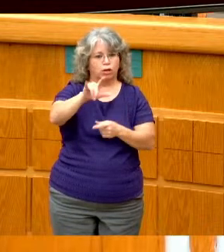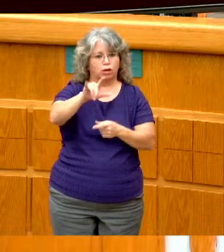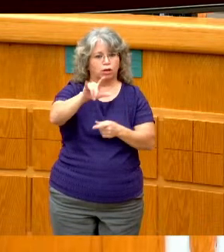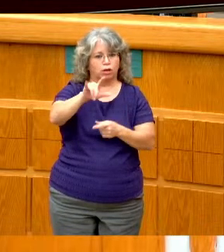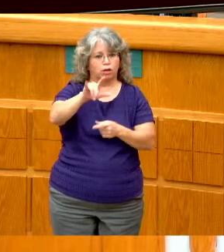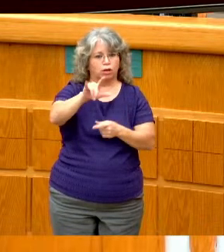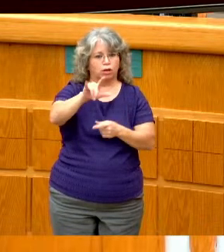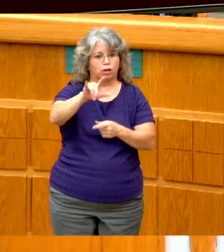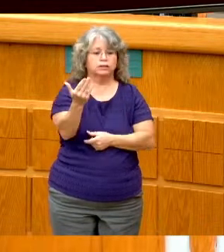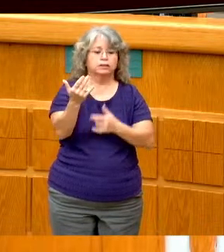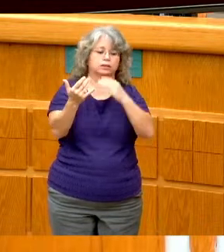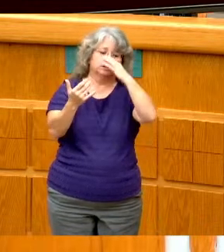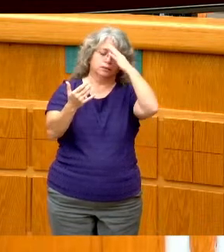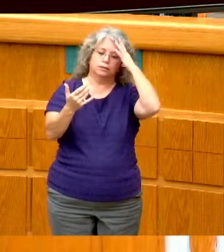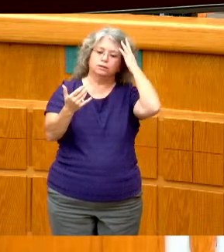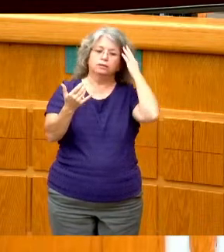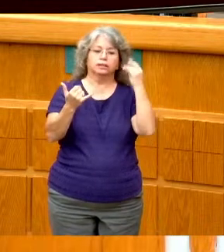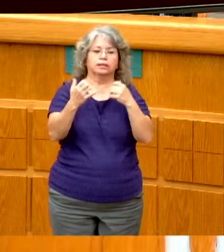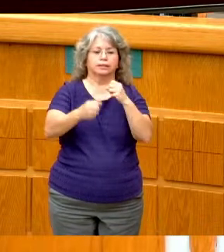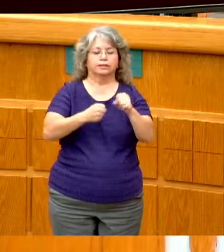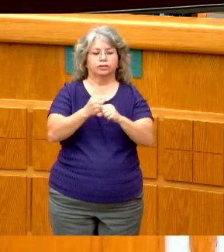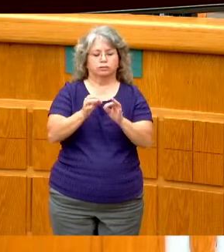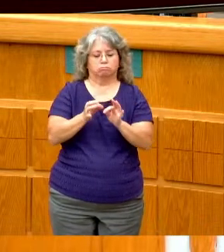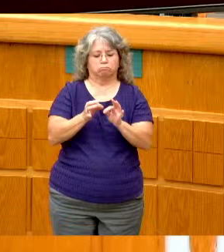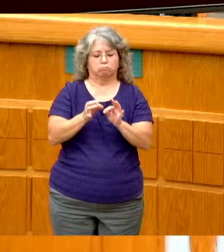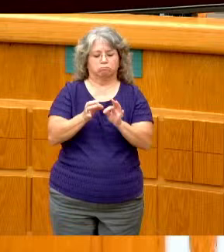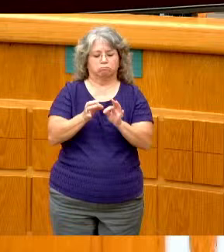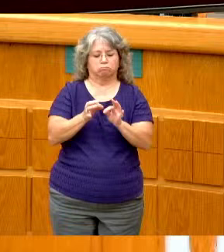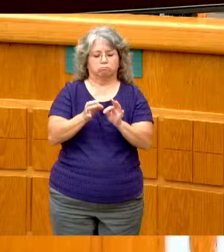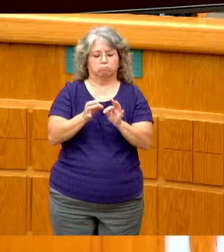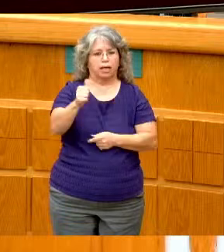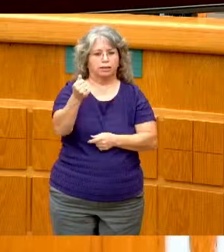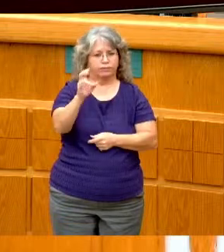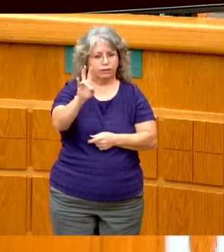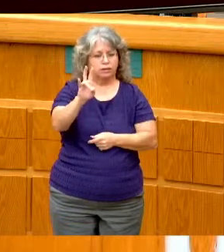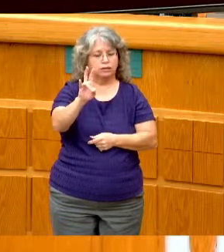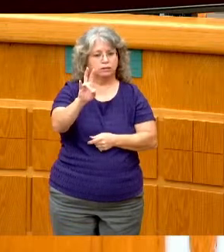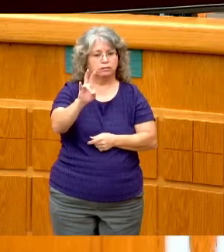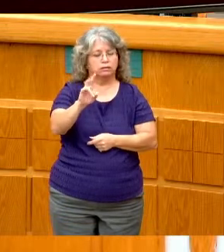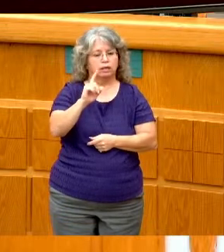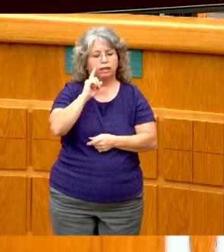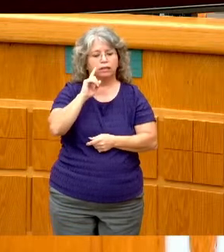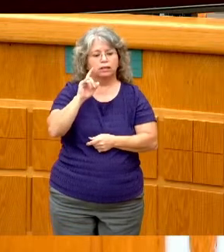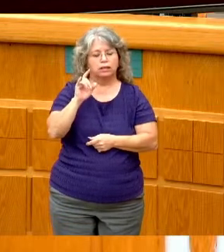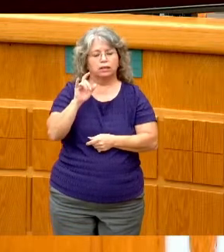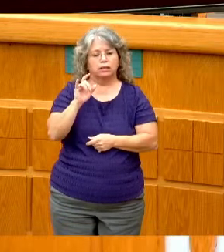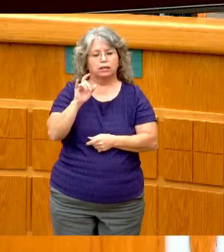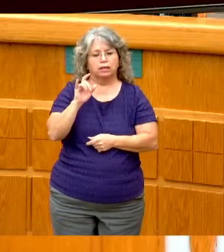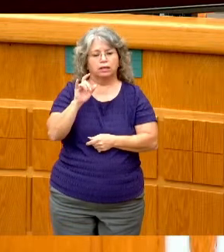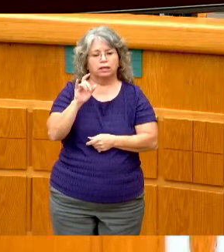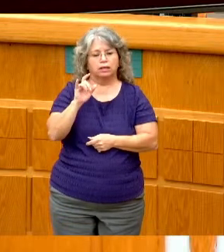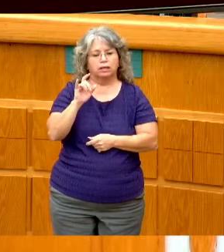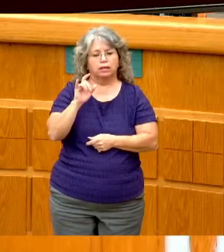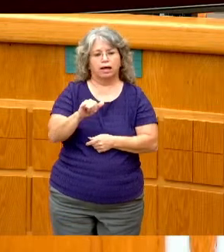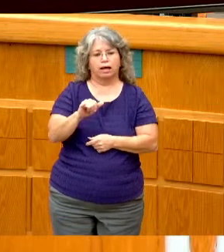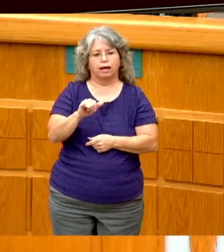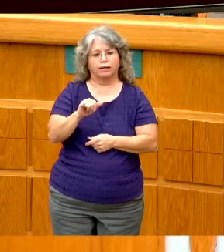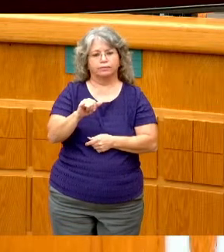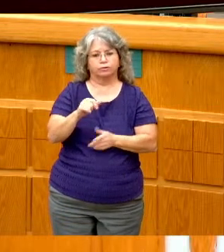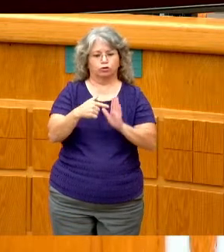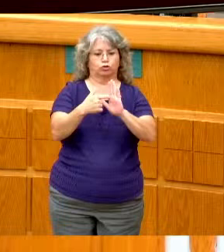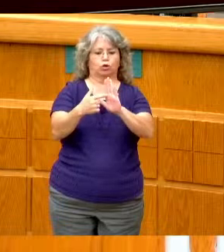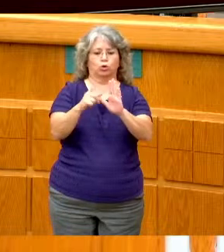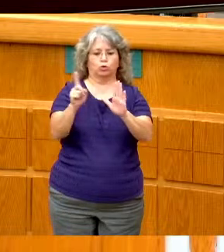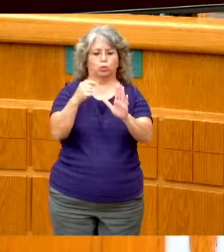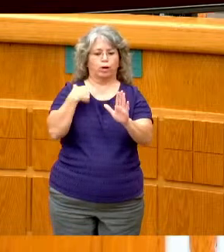it's May 17th. And so I think that example pretty much captures where we are with the